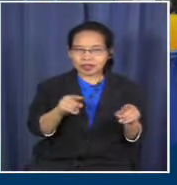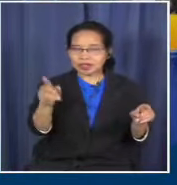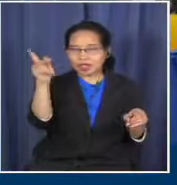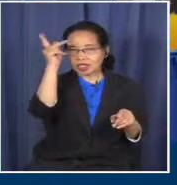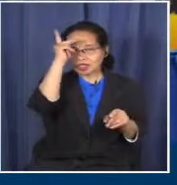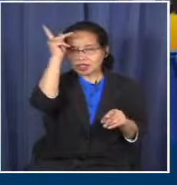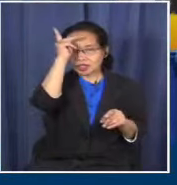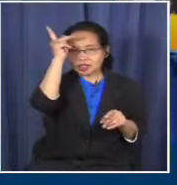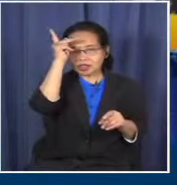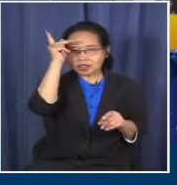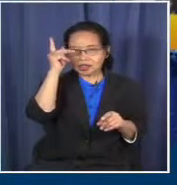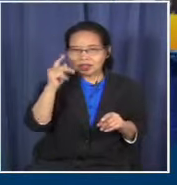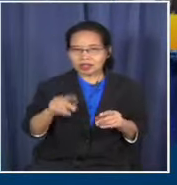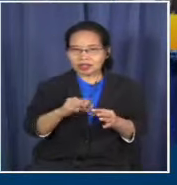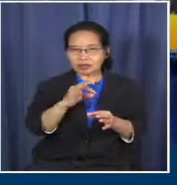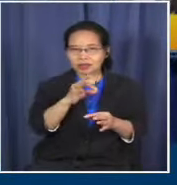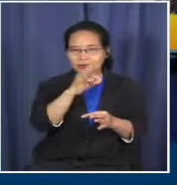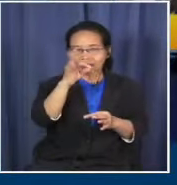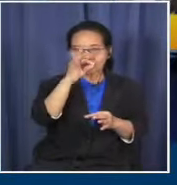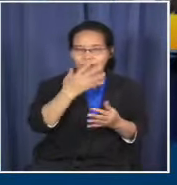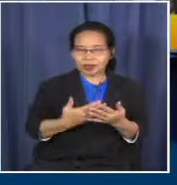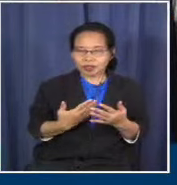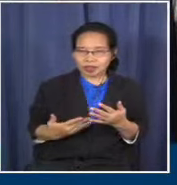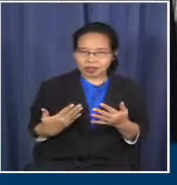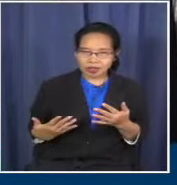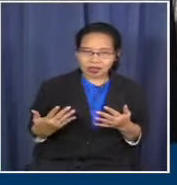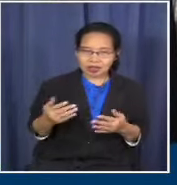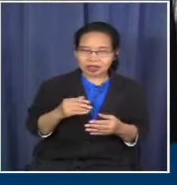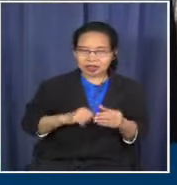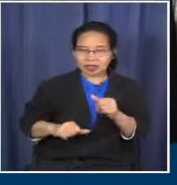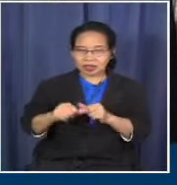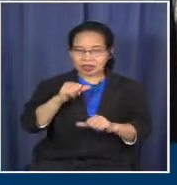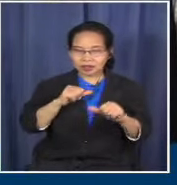a book. It is unparalleled in knowledge,